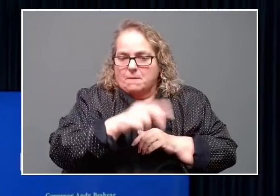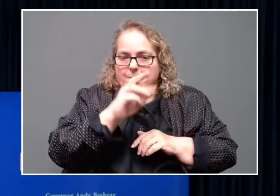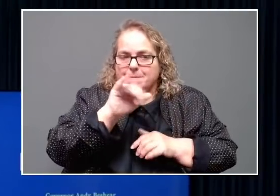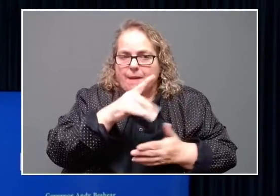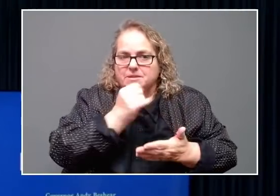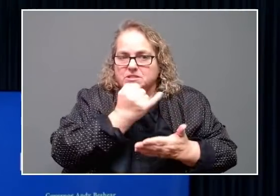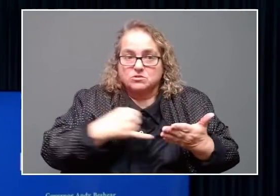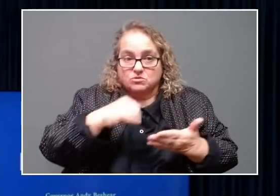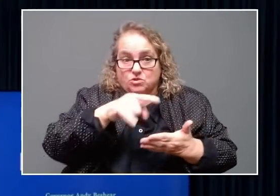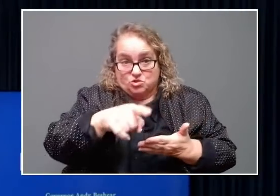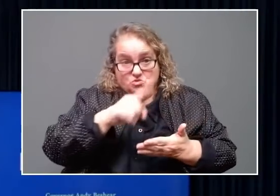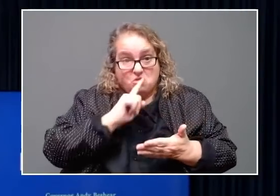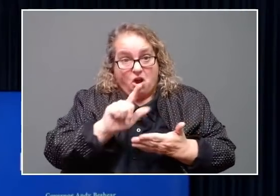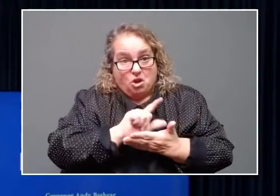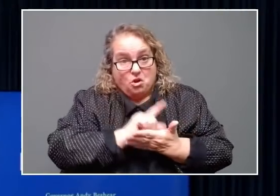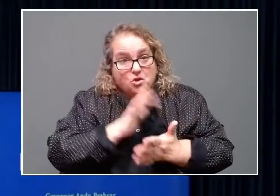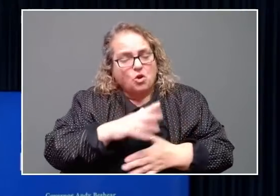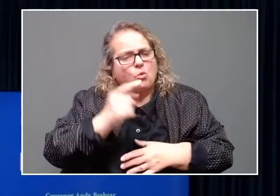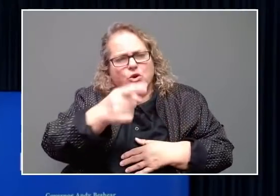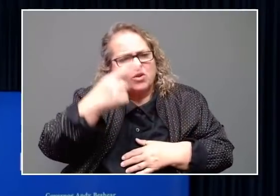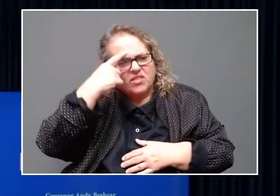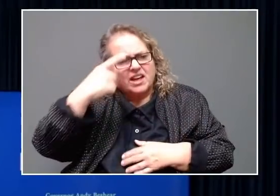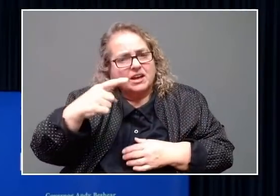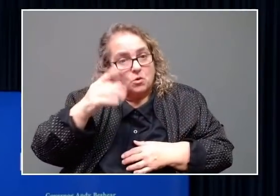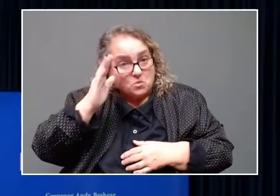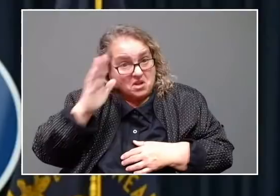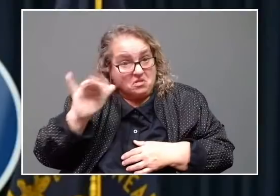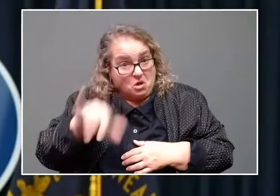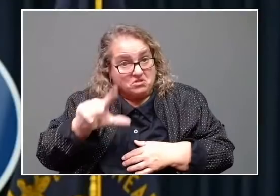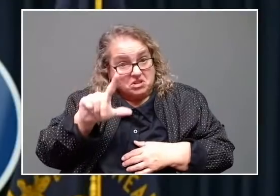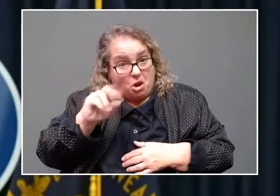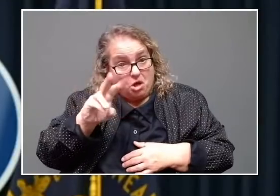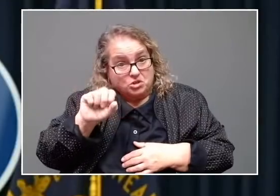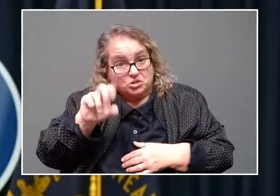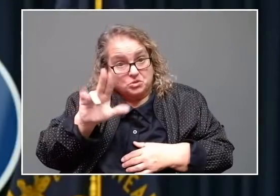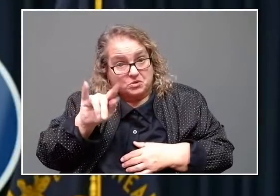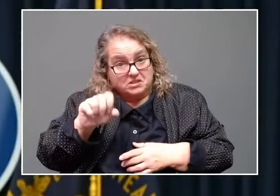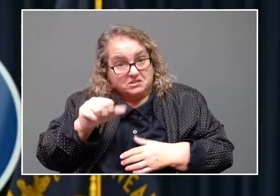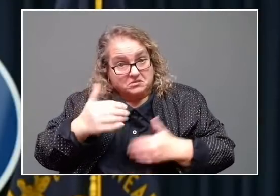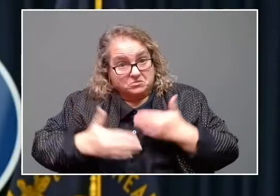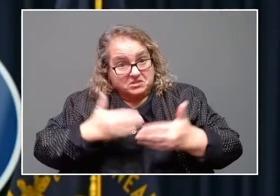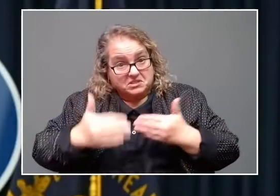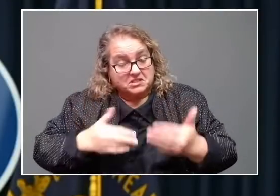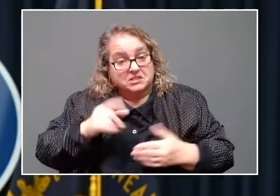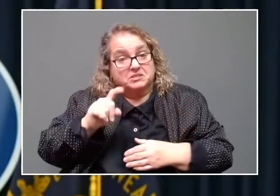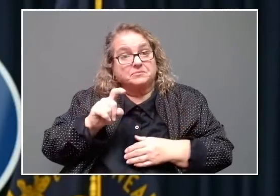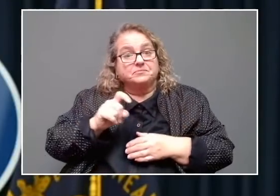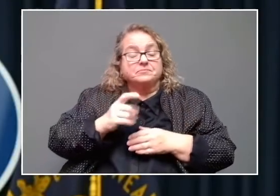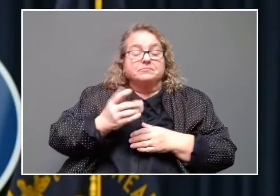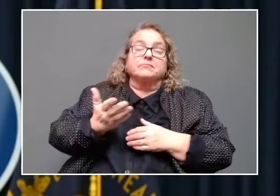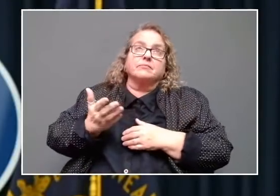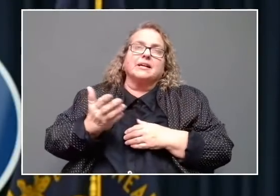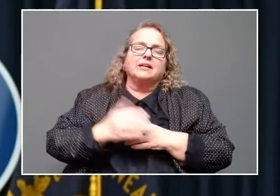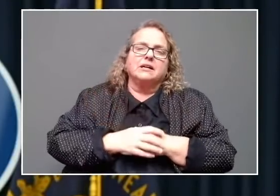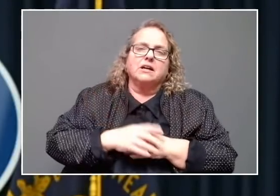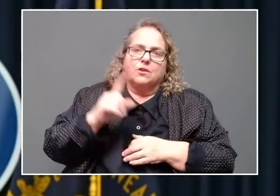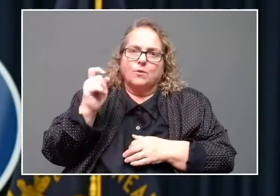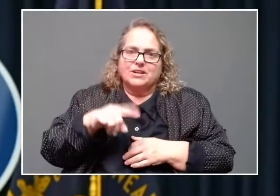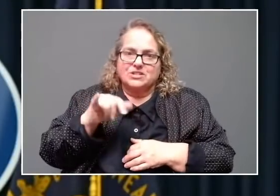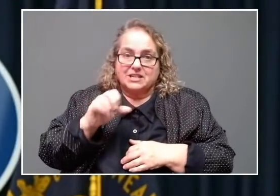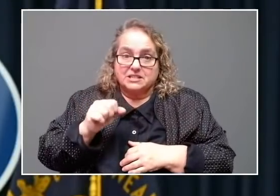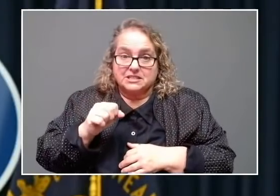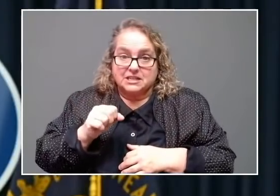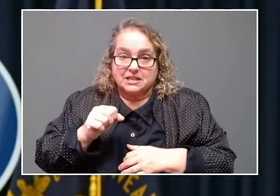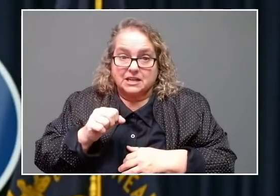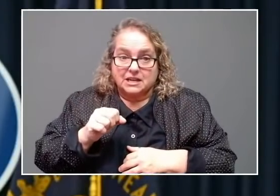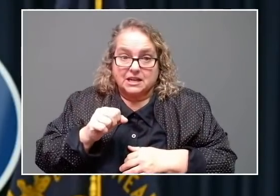will succeed in the courts, and on what merits do you think they'll succeed? The question is if there is litigation, and Mark's heard